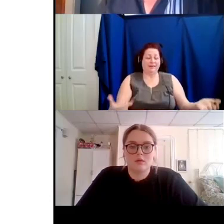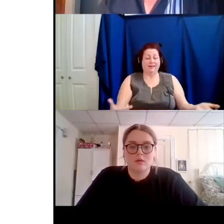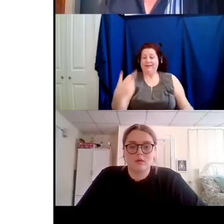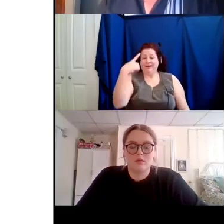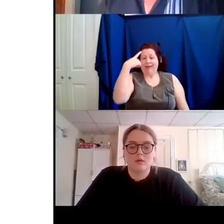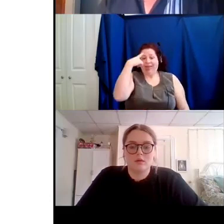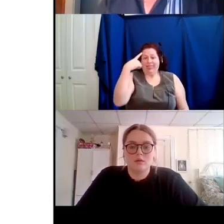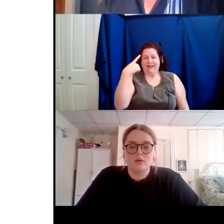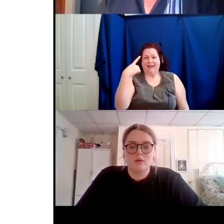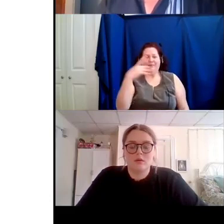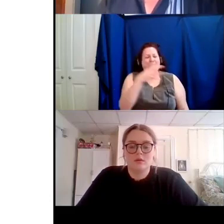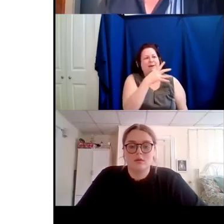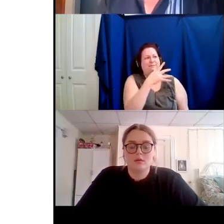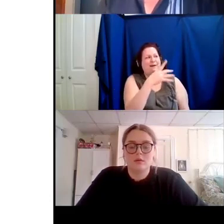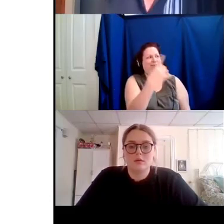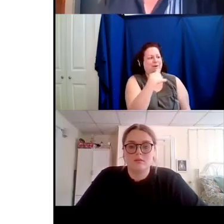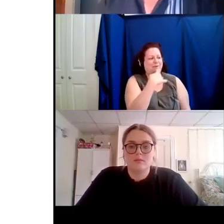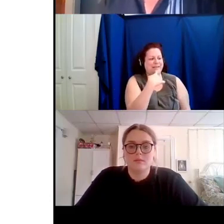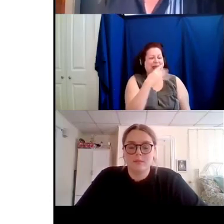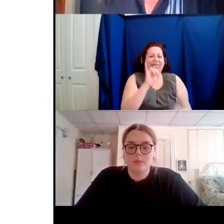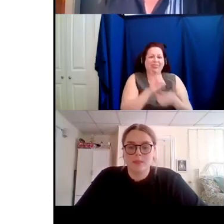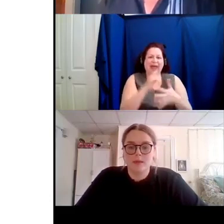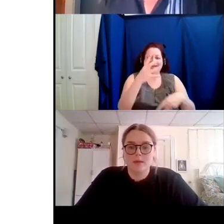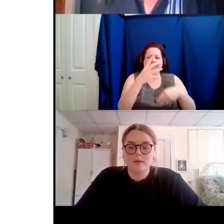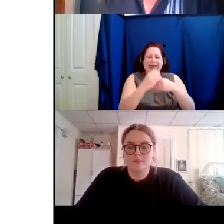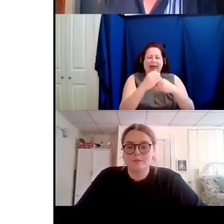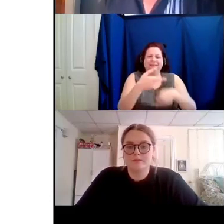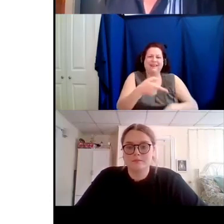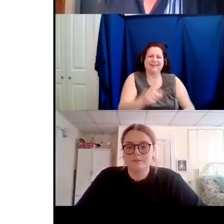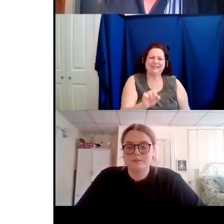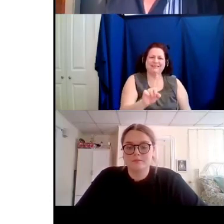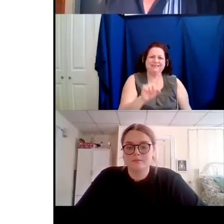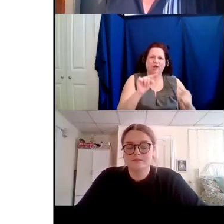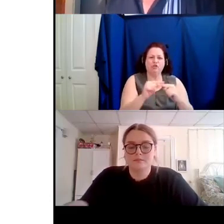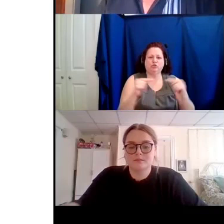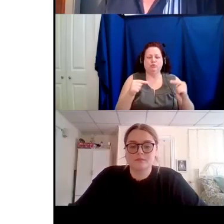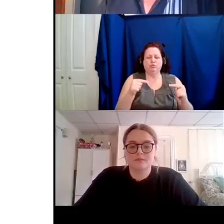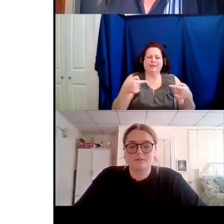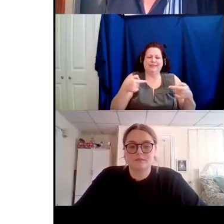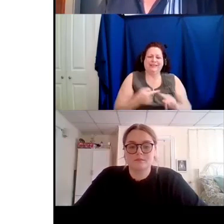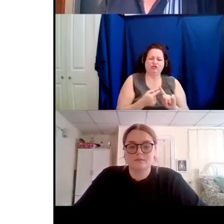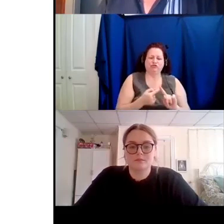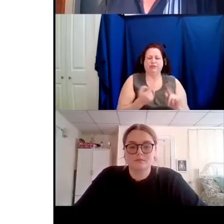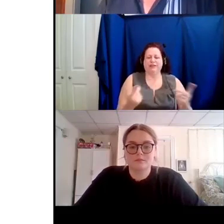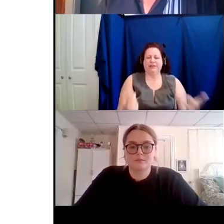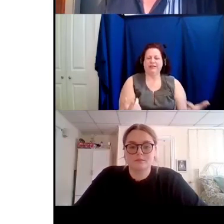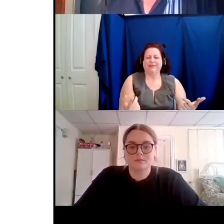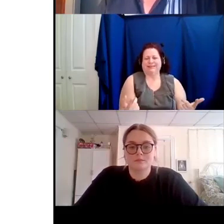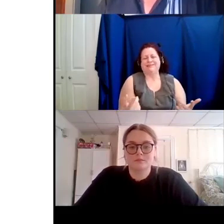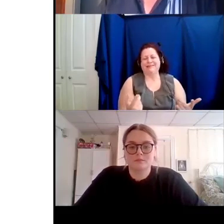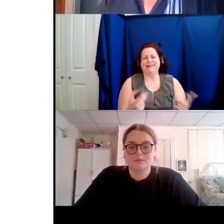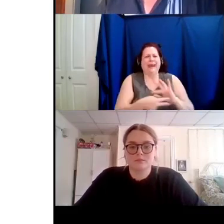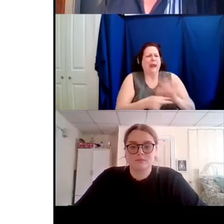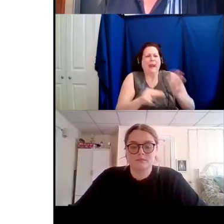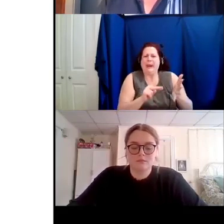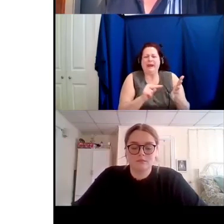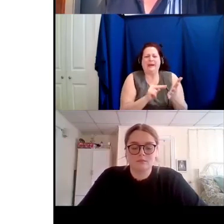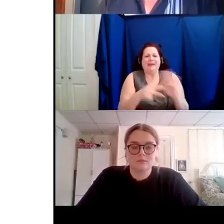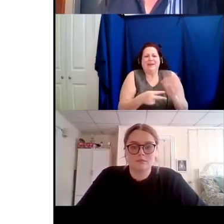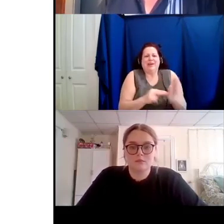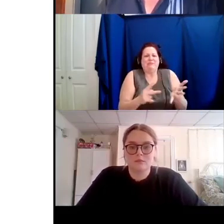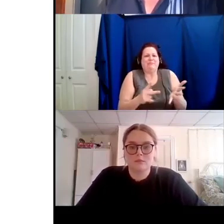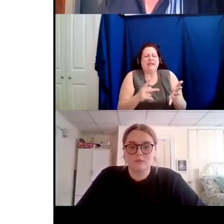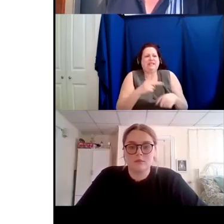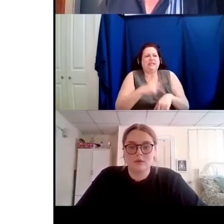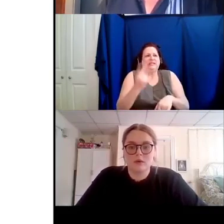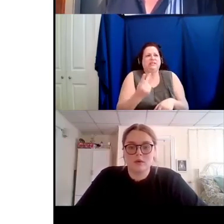that, my mother always used to say that adds insult to injury. If we talk about restraint and seclusion as being incredibly traumatizing, not